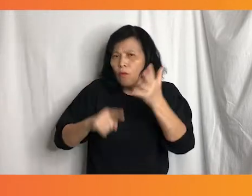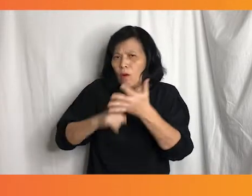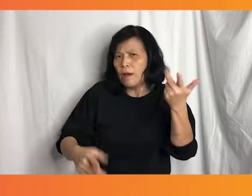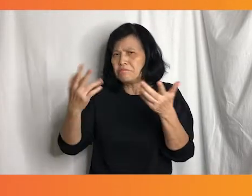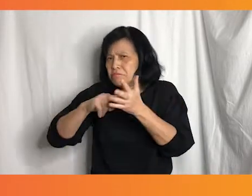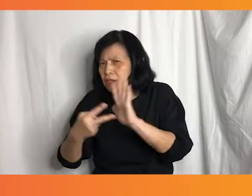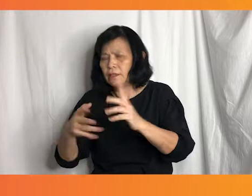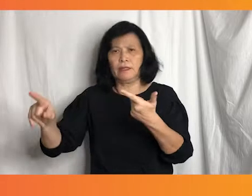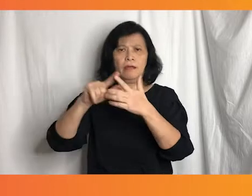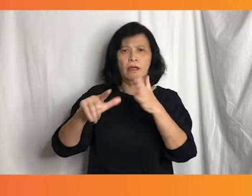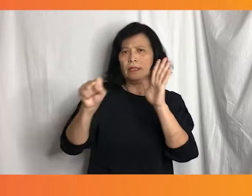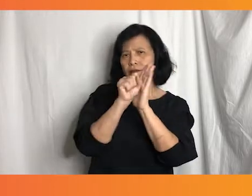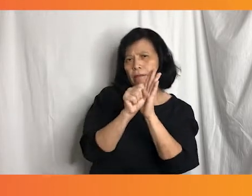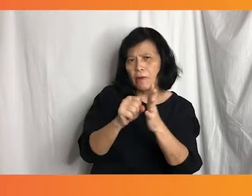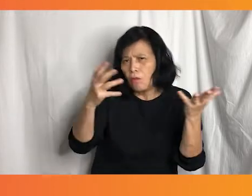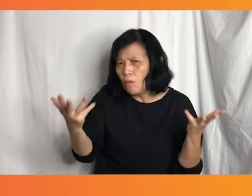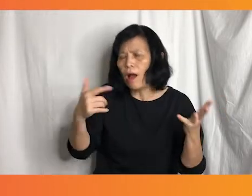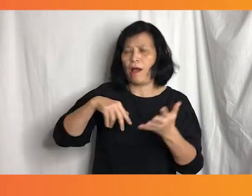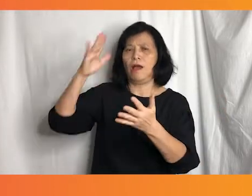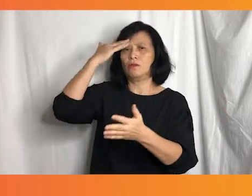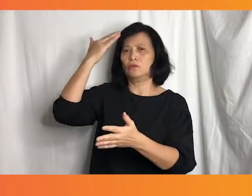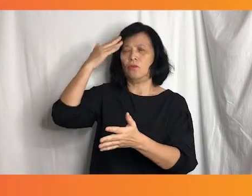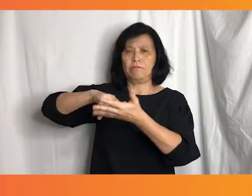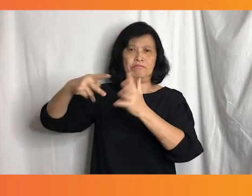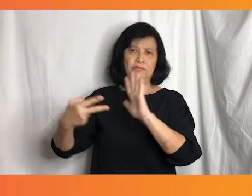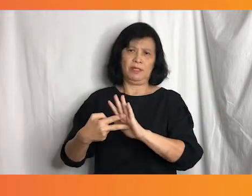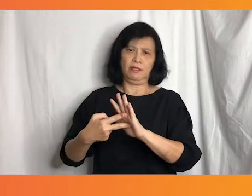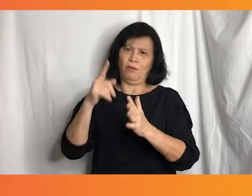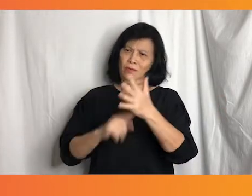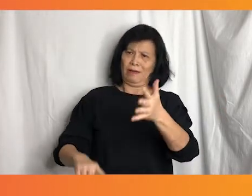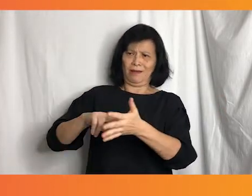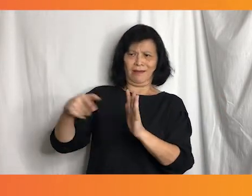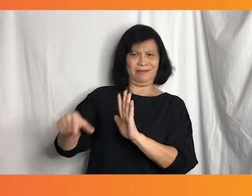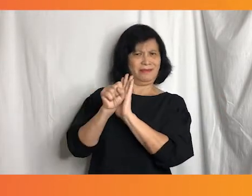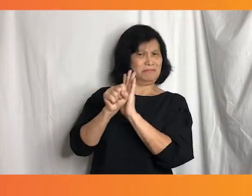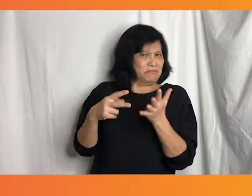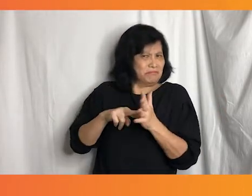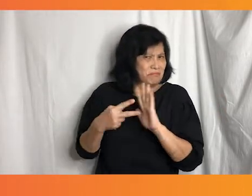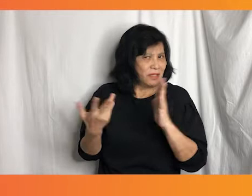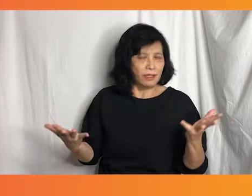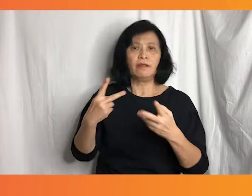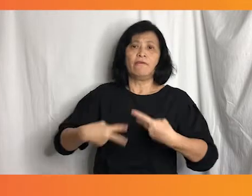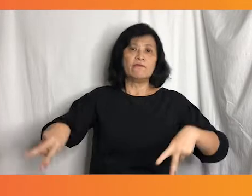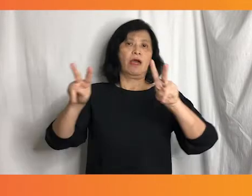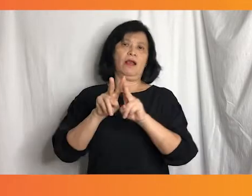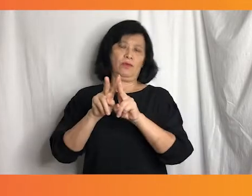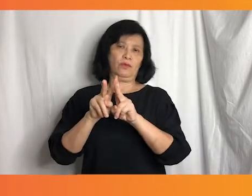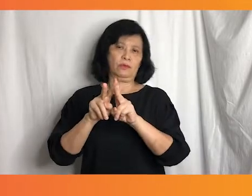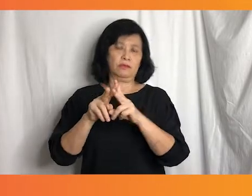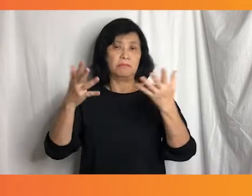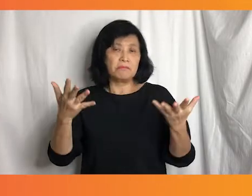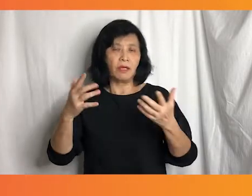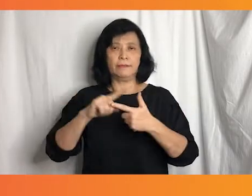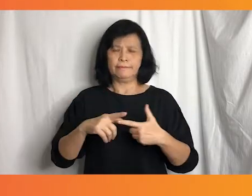Paralympic Games, students will know the meaning behind the symbol of the Paralympic Games. Paralympic values,